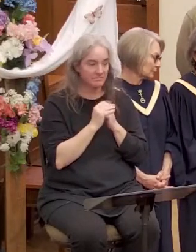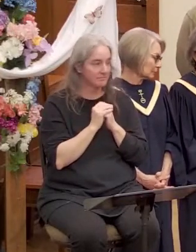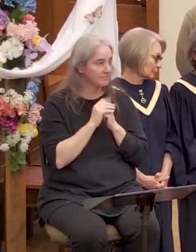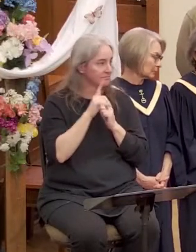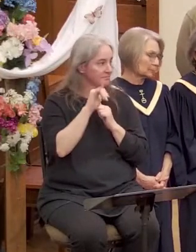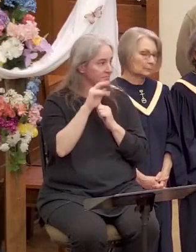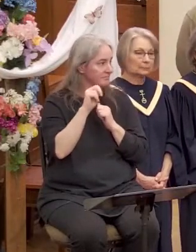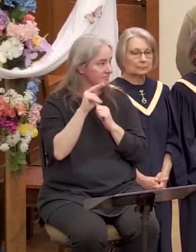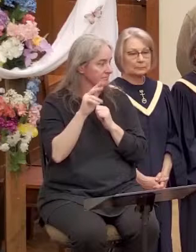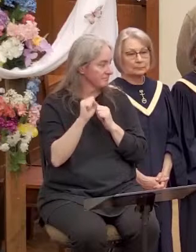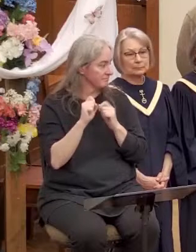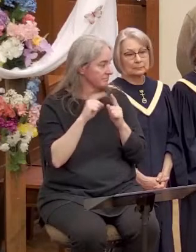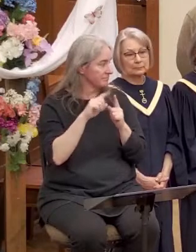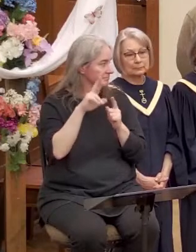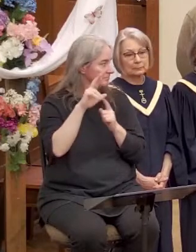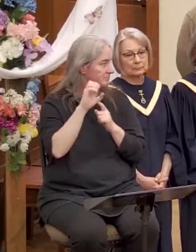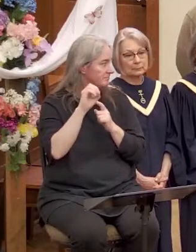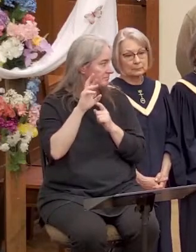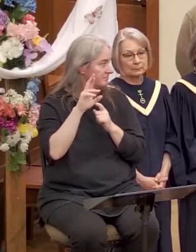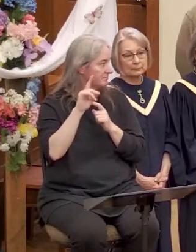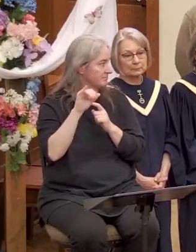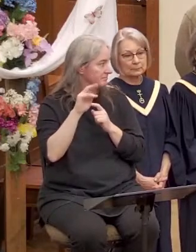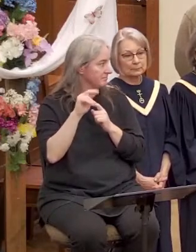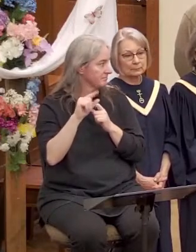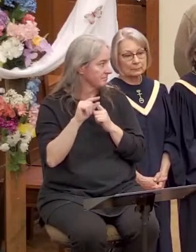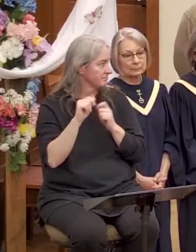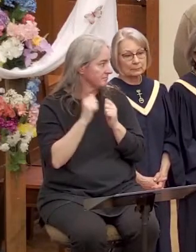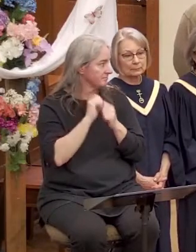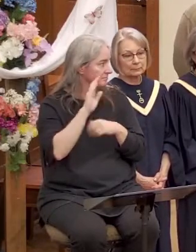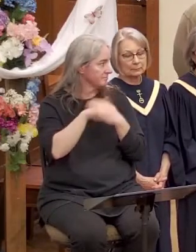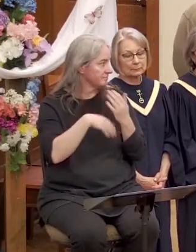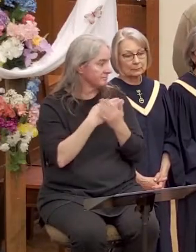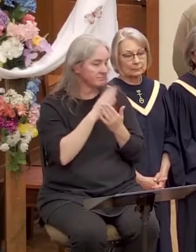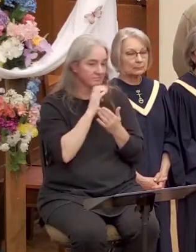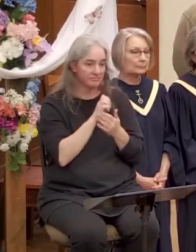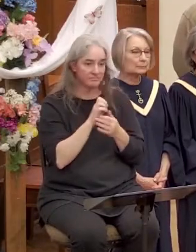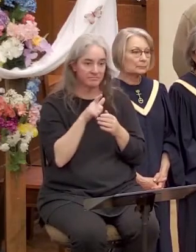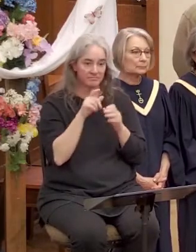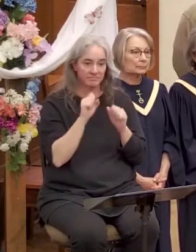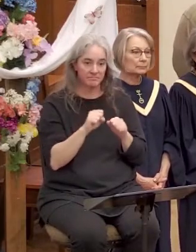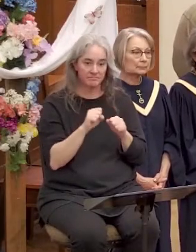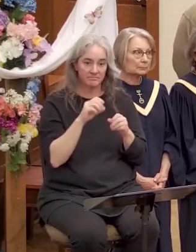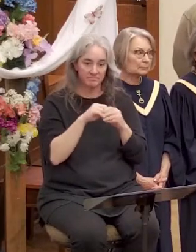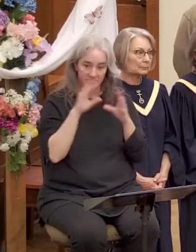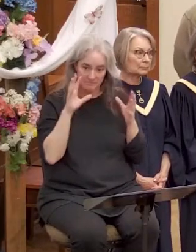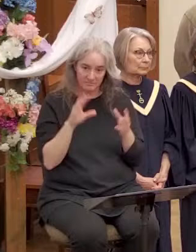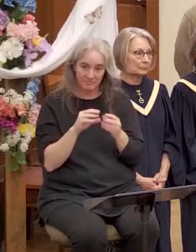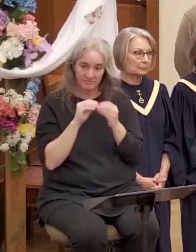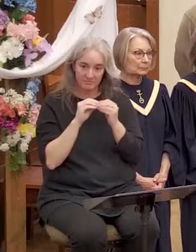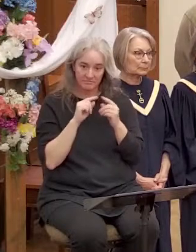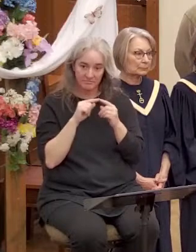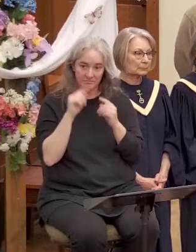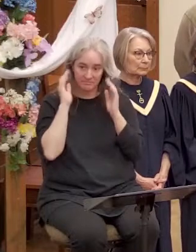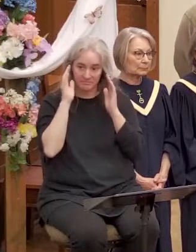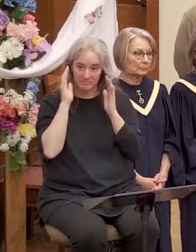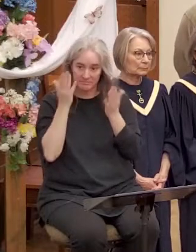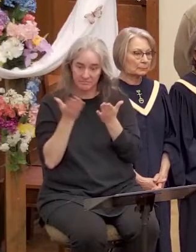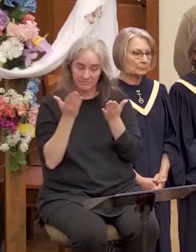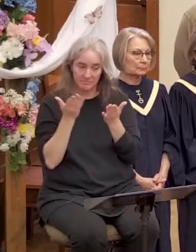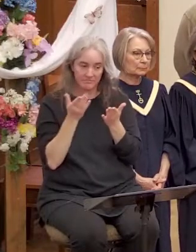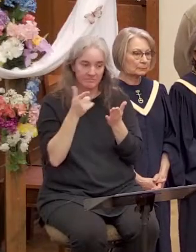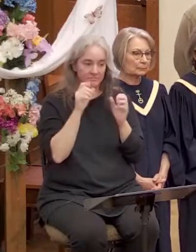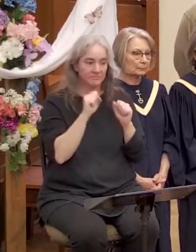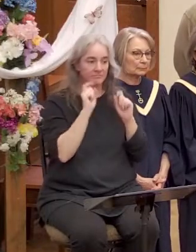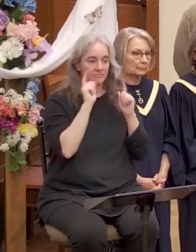to the recording and the PowerPoint will all be there, so you can go out. In addition to listening to it here, you